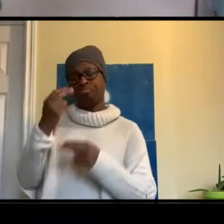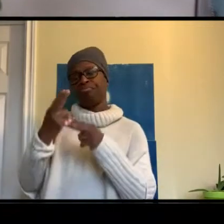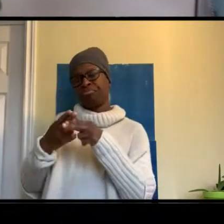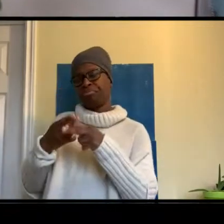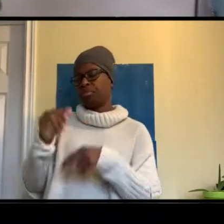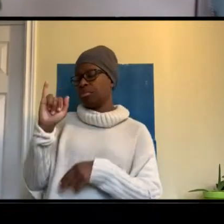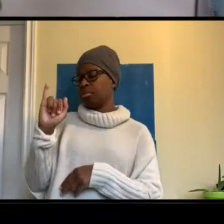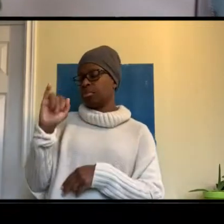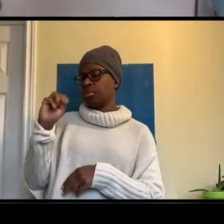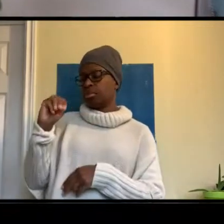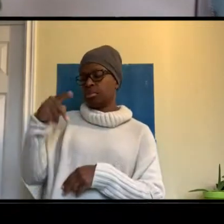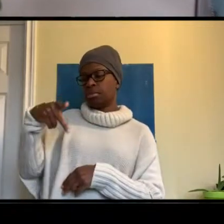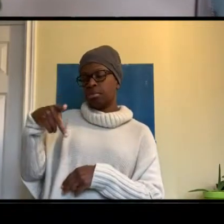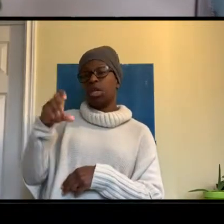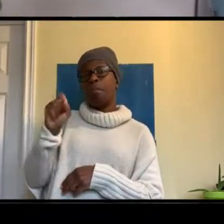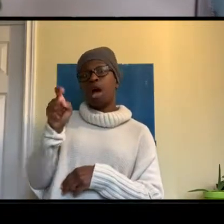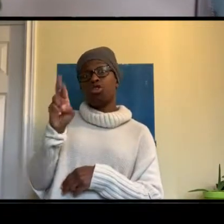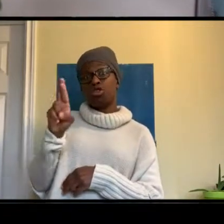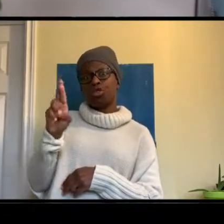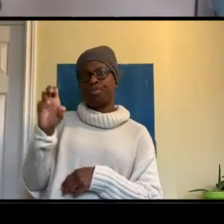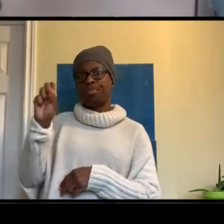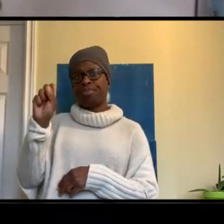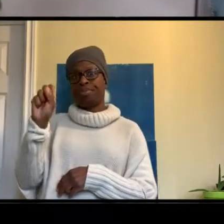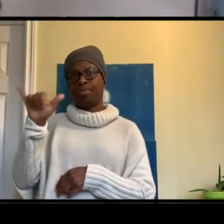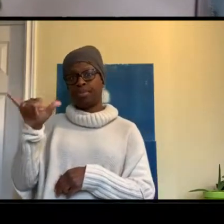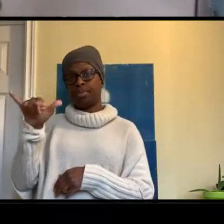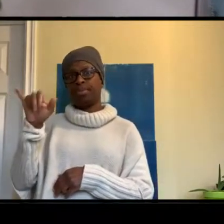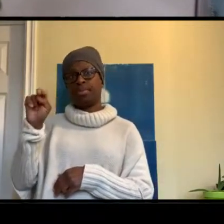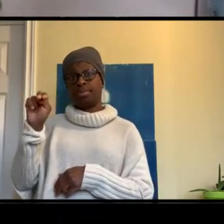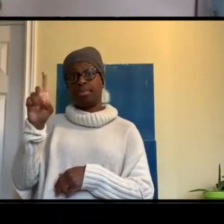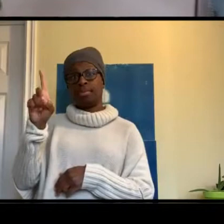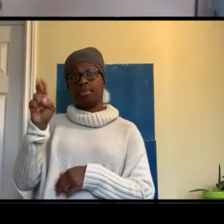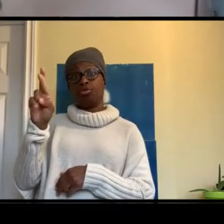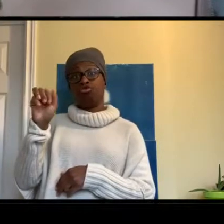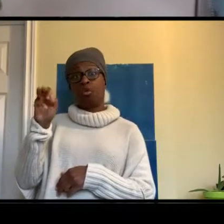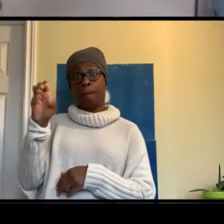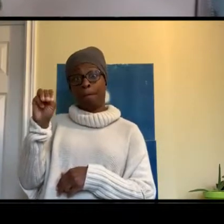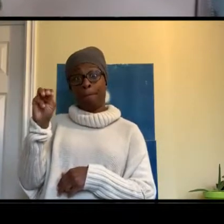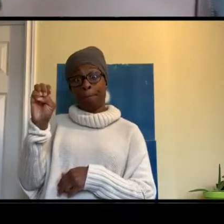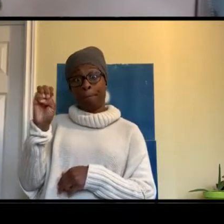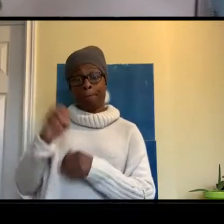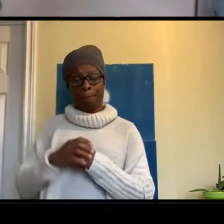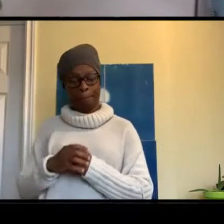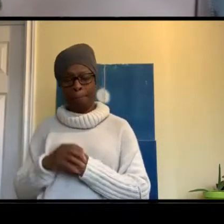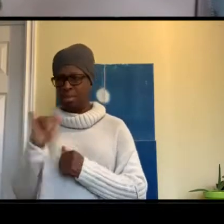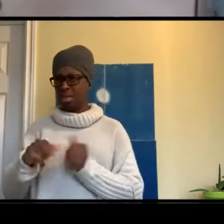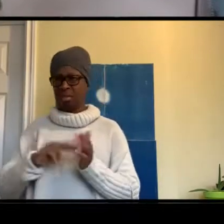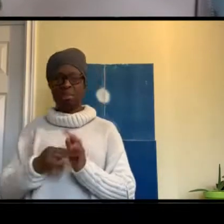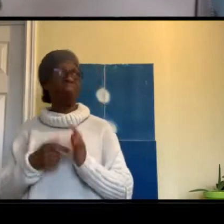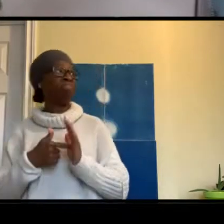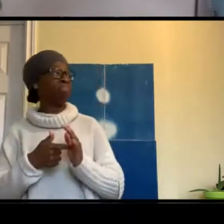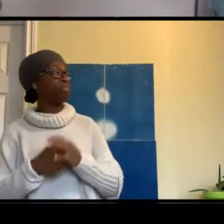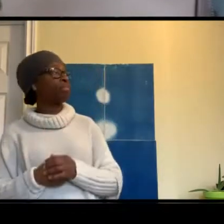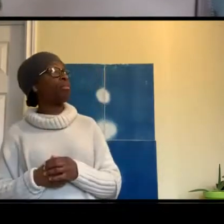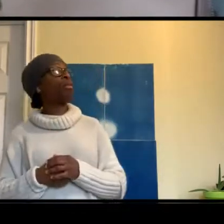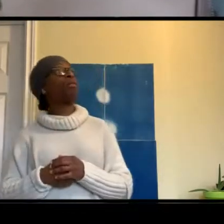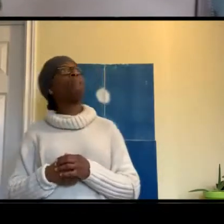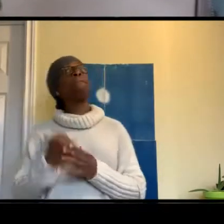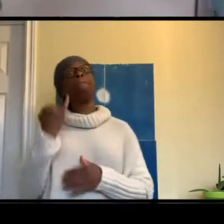is that feeling that, you know, you're in a place or a situation,